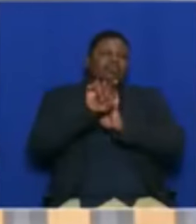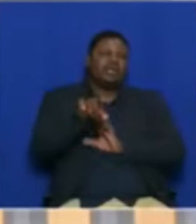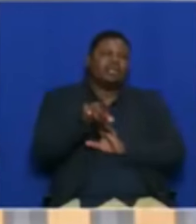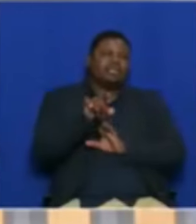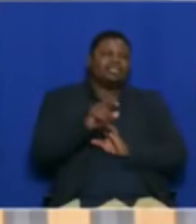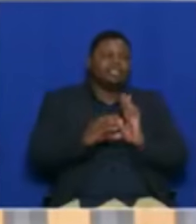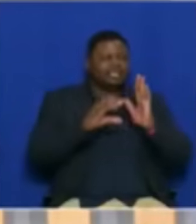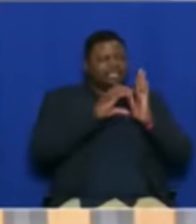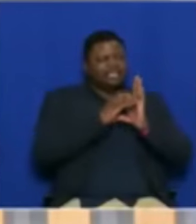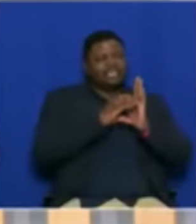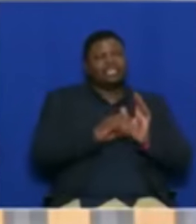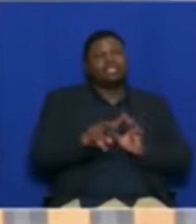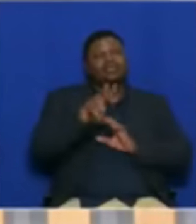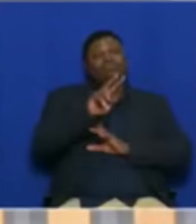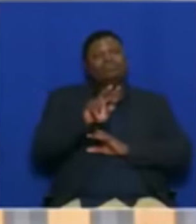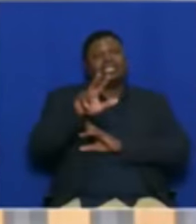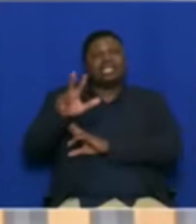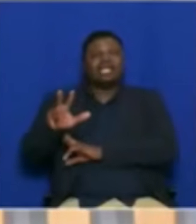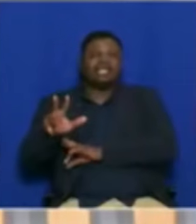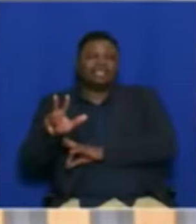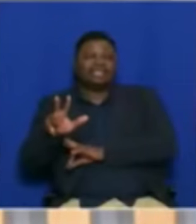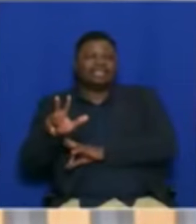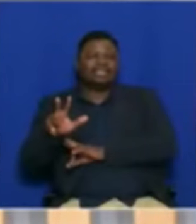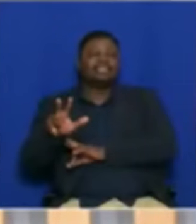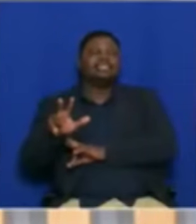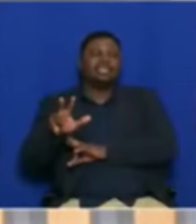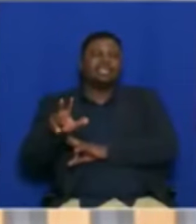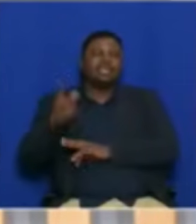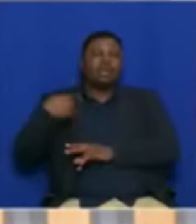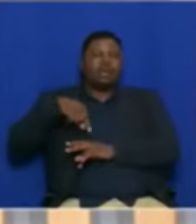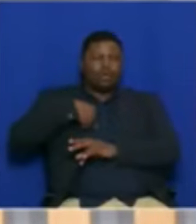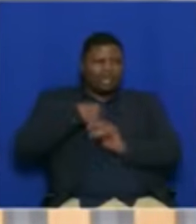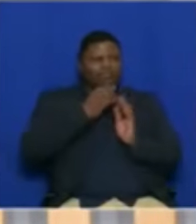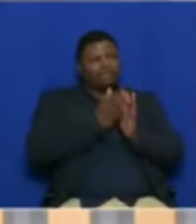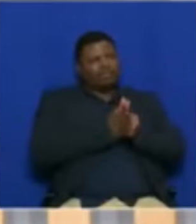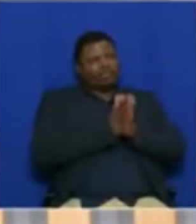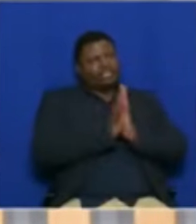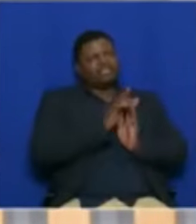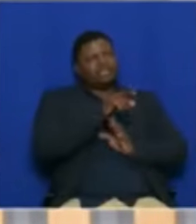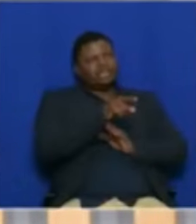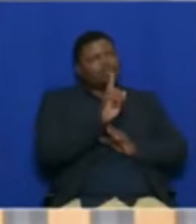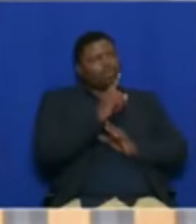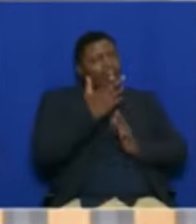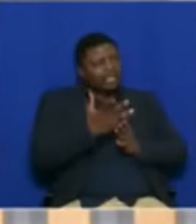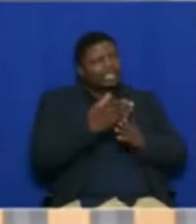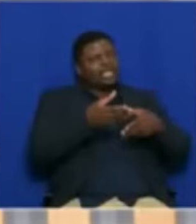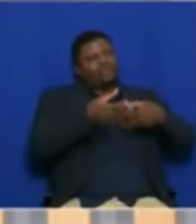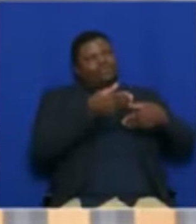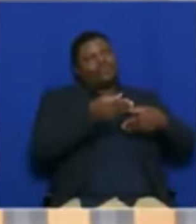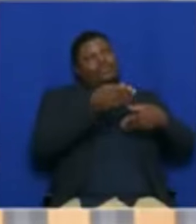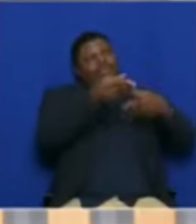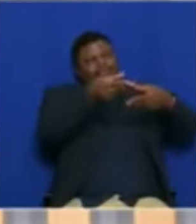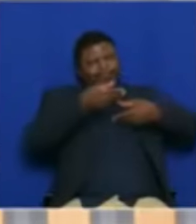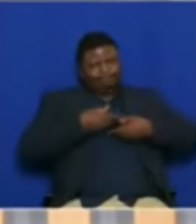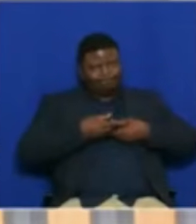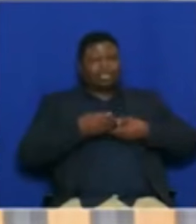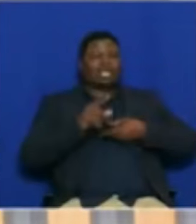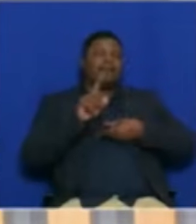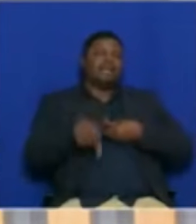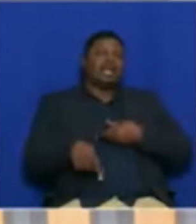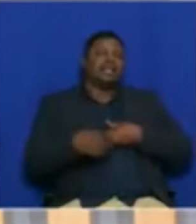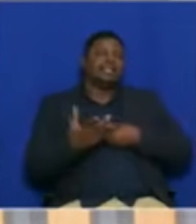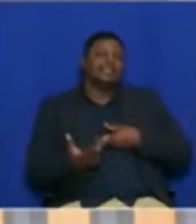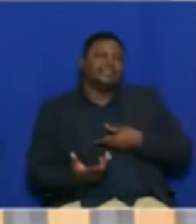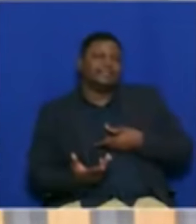and it's together with what we requested is the documents. So that is how it is. Then if you look in the other dockets, you will find